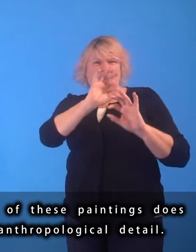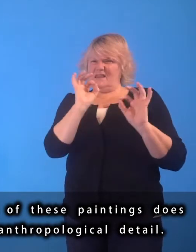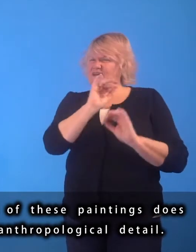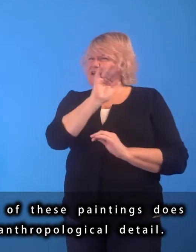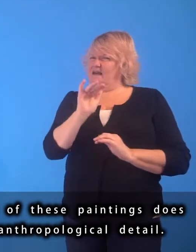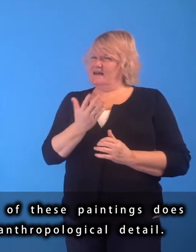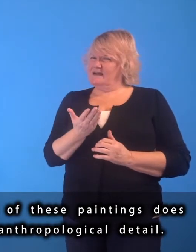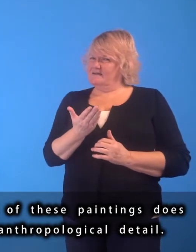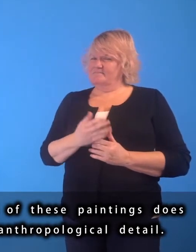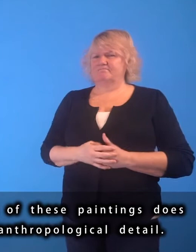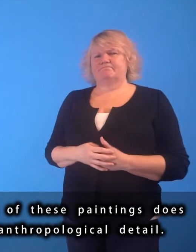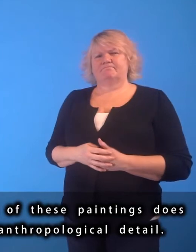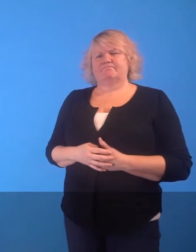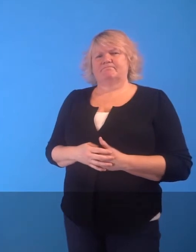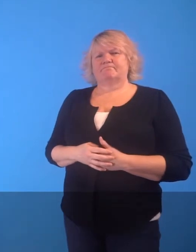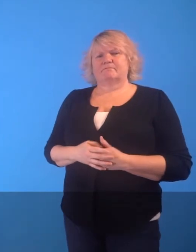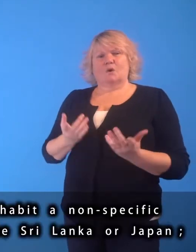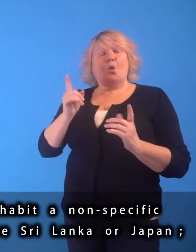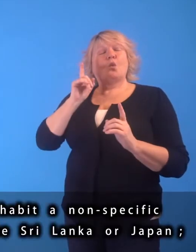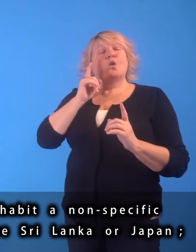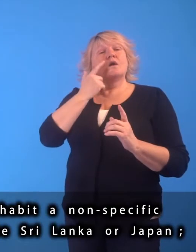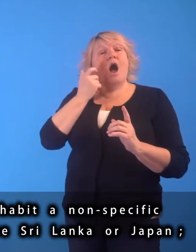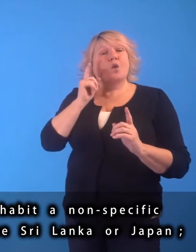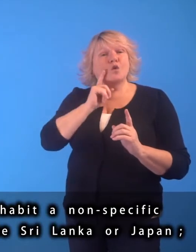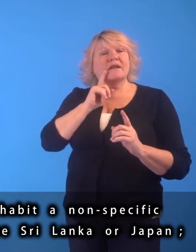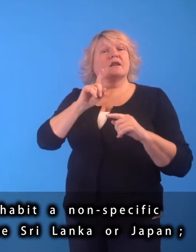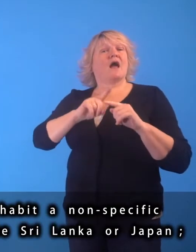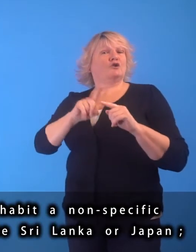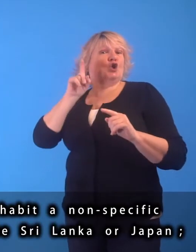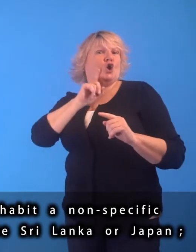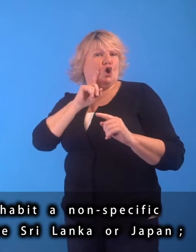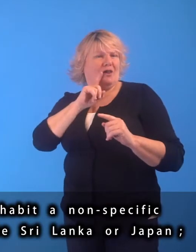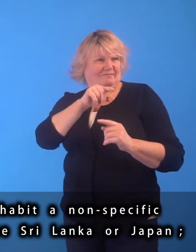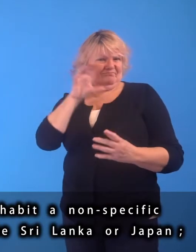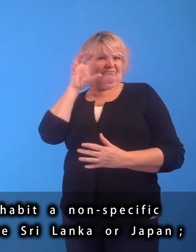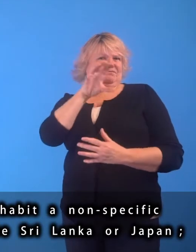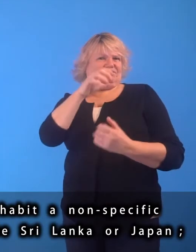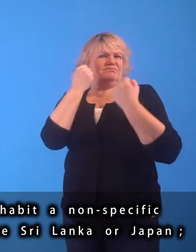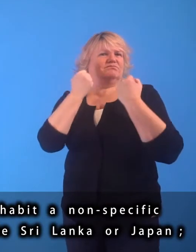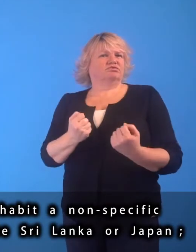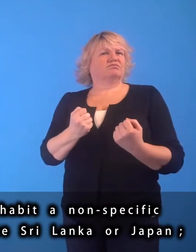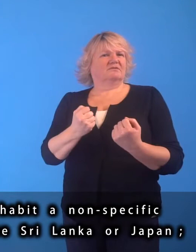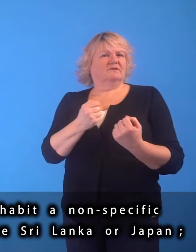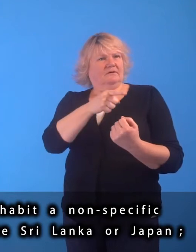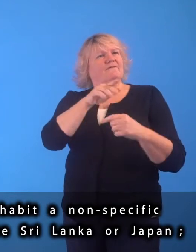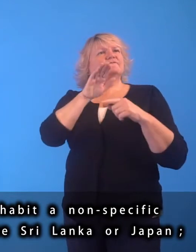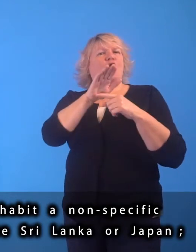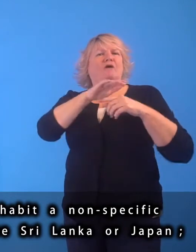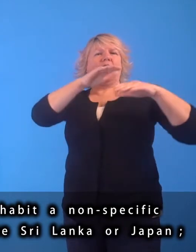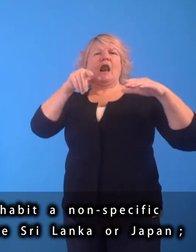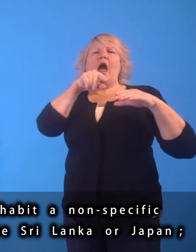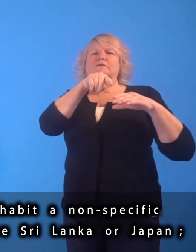or anthropological detail. The women and girls instead inhabit a